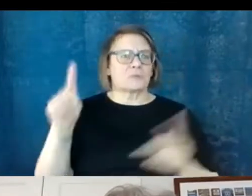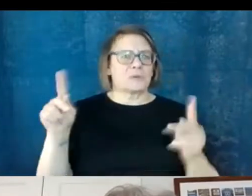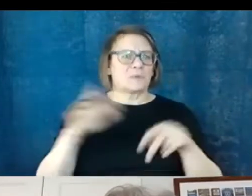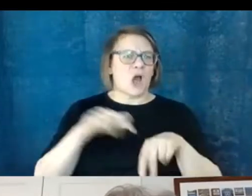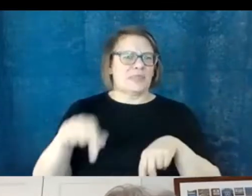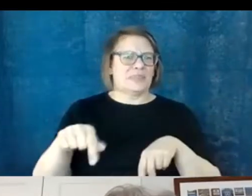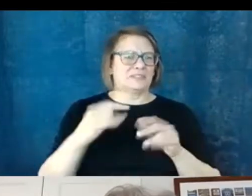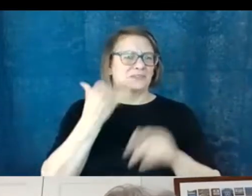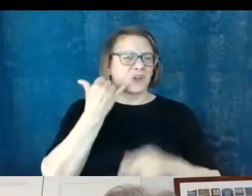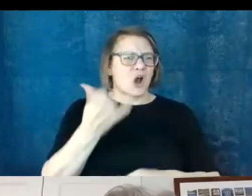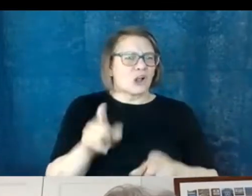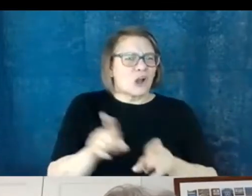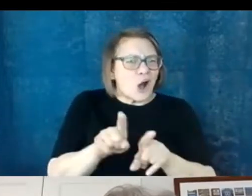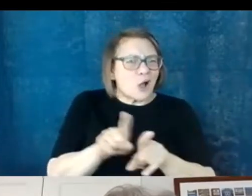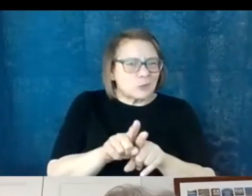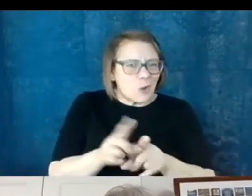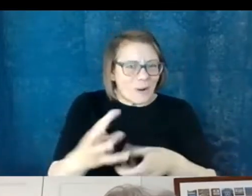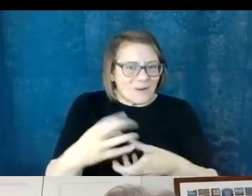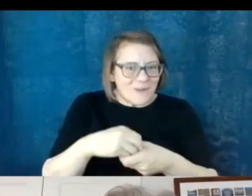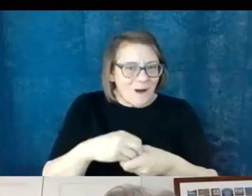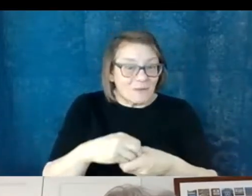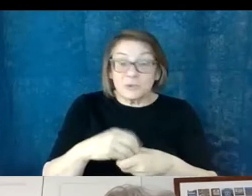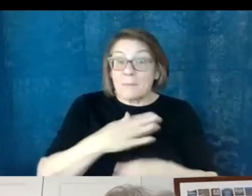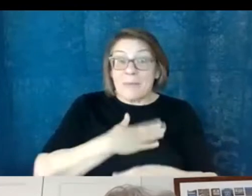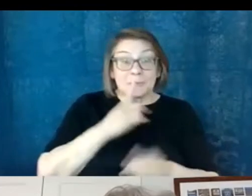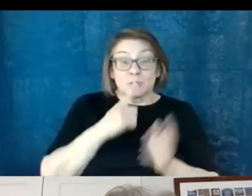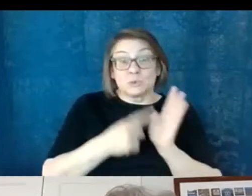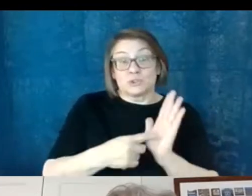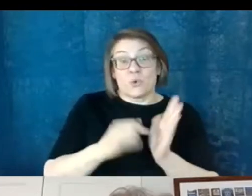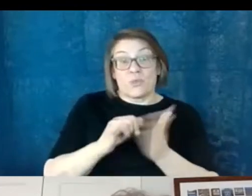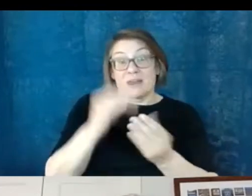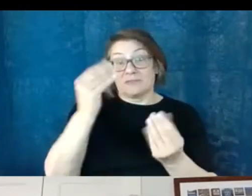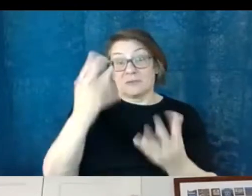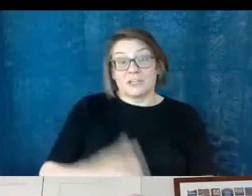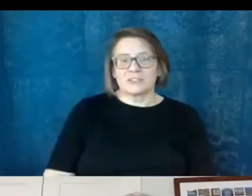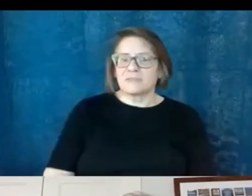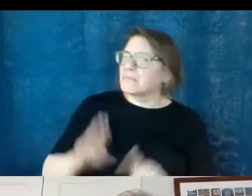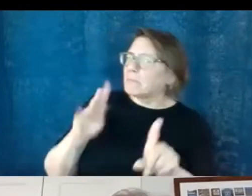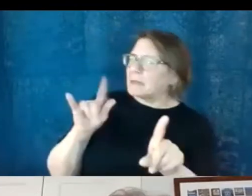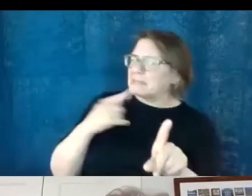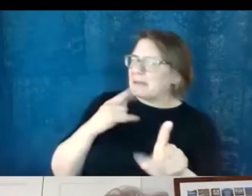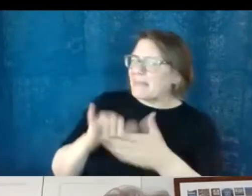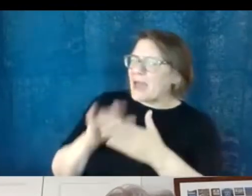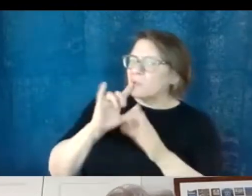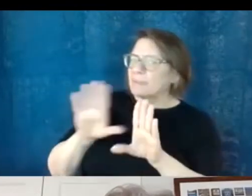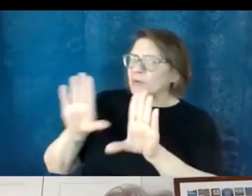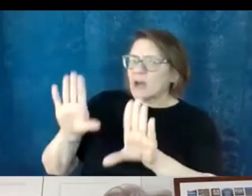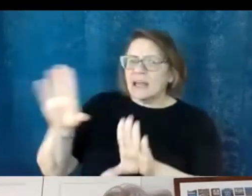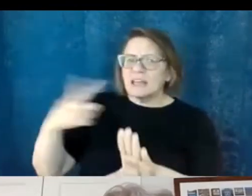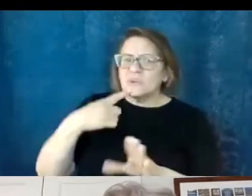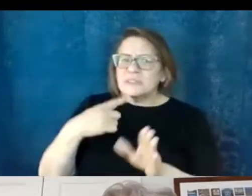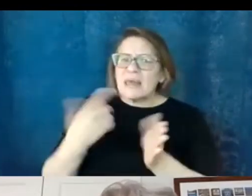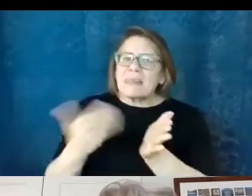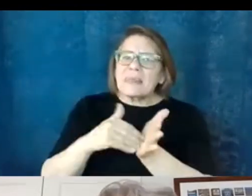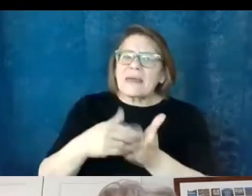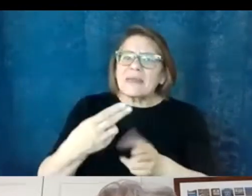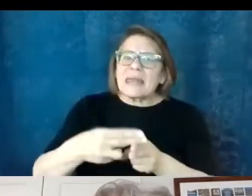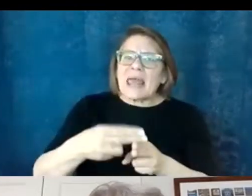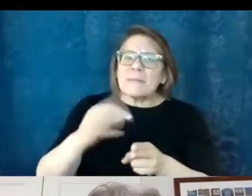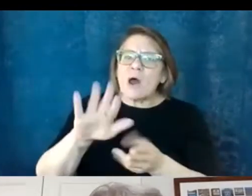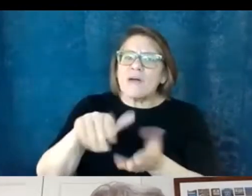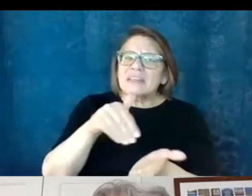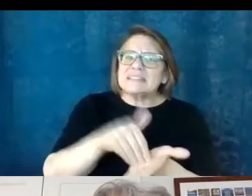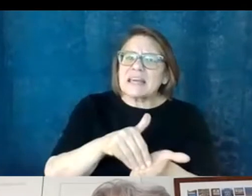also do. So I'm always happy to share that information. That would be wonderful. And can you say that the name of the